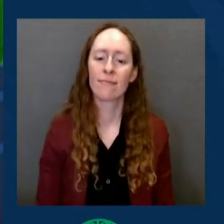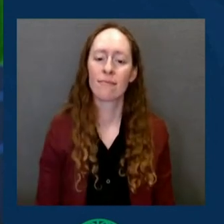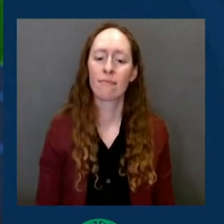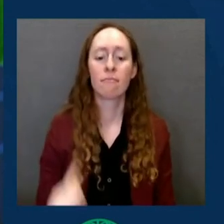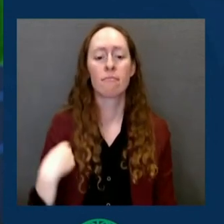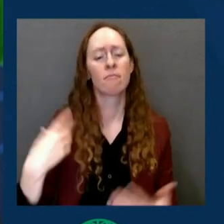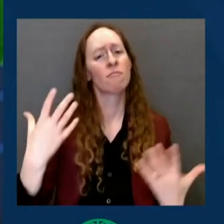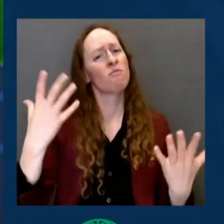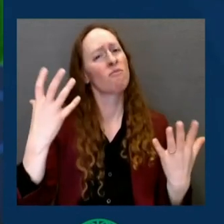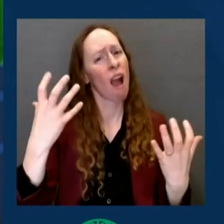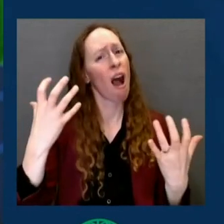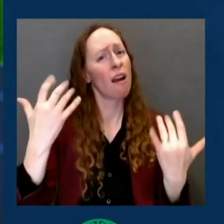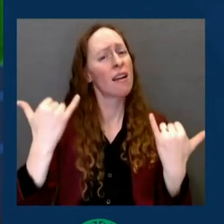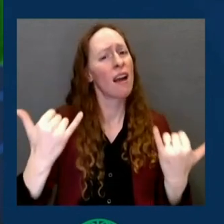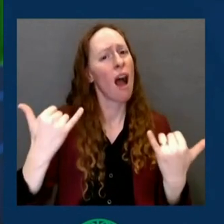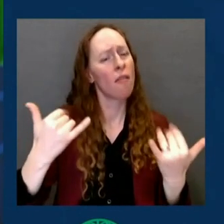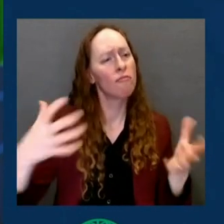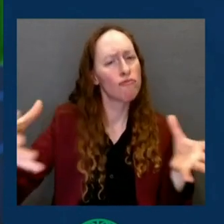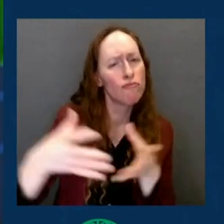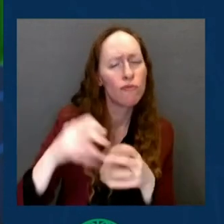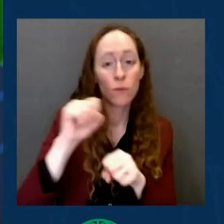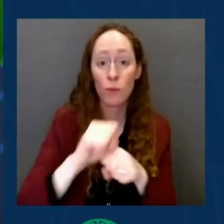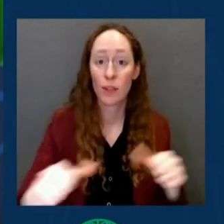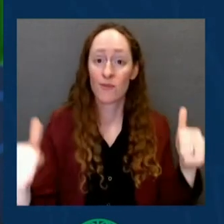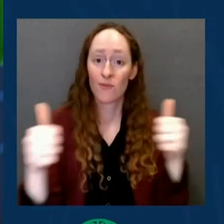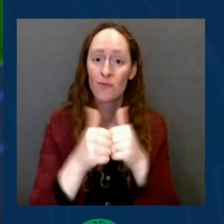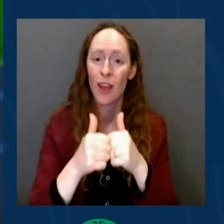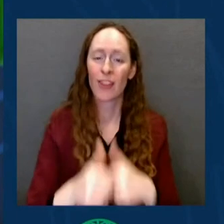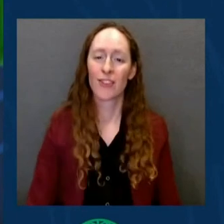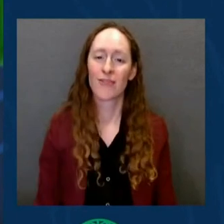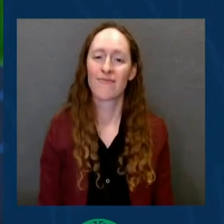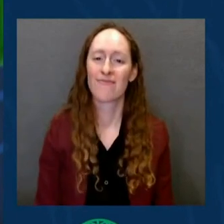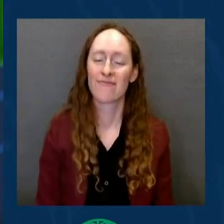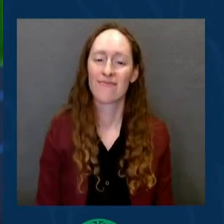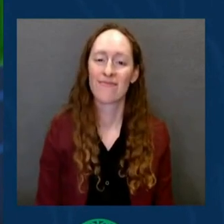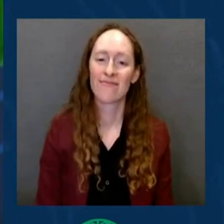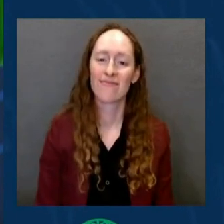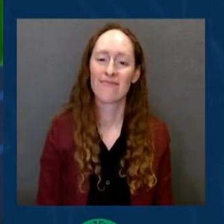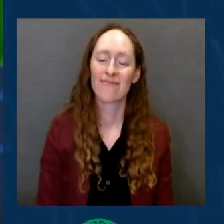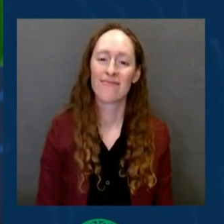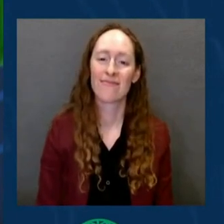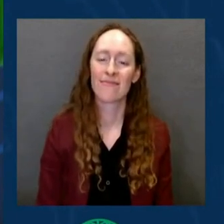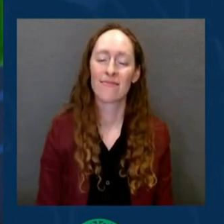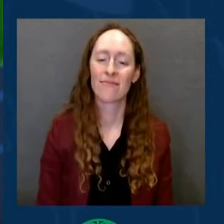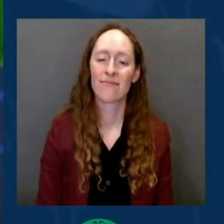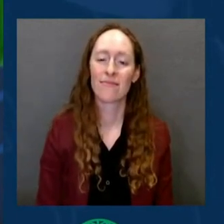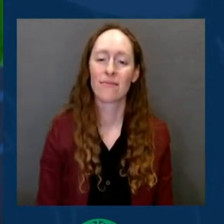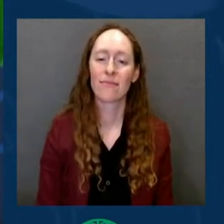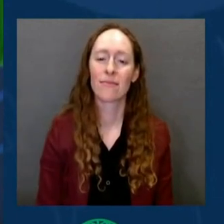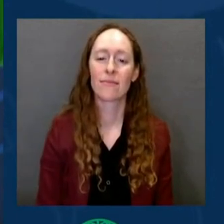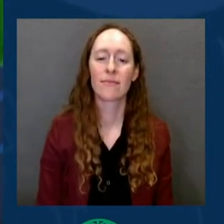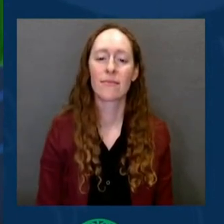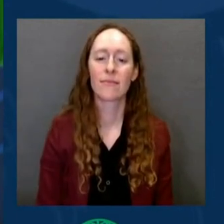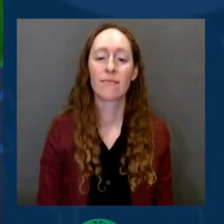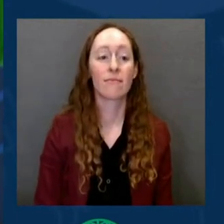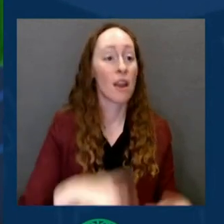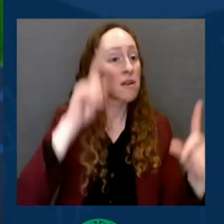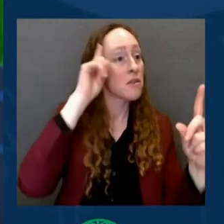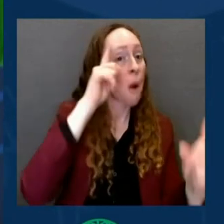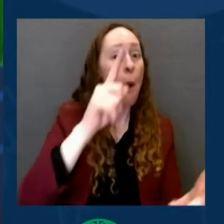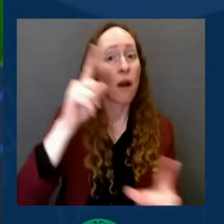efforts for the Africa-U.S. Partnership and build together this partnership on a more solid